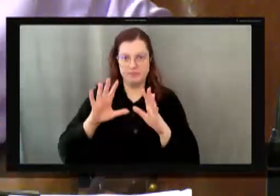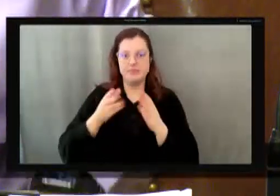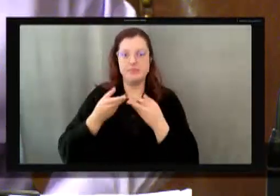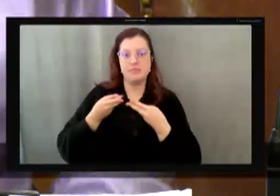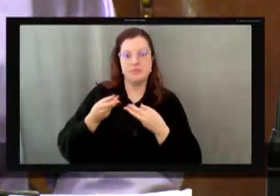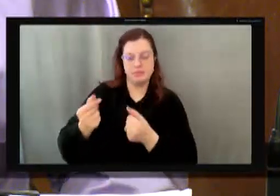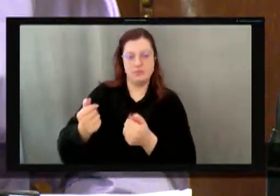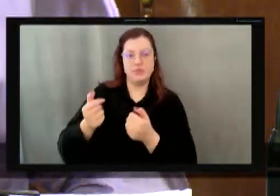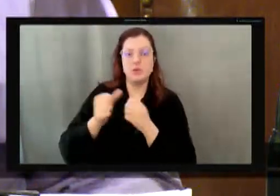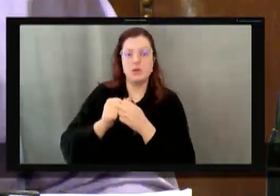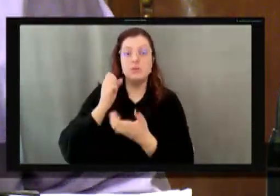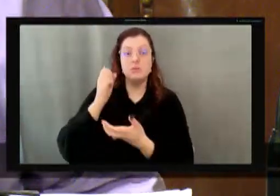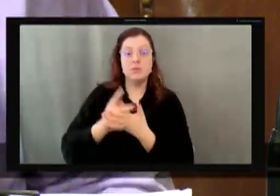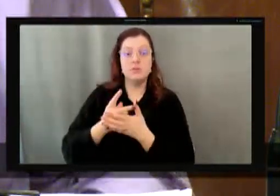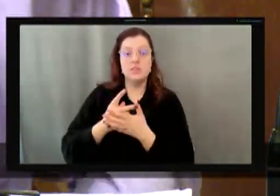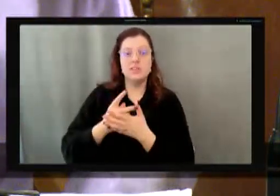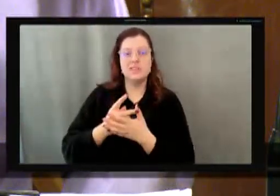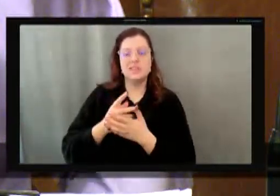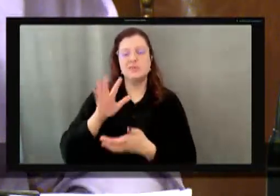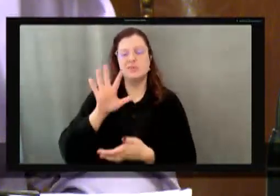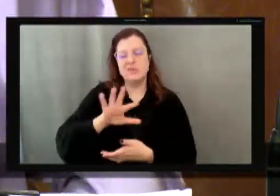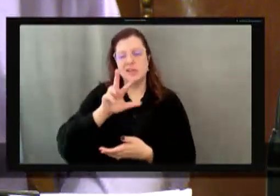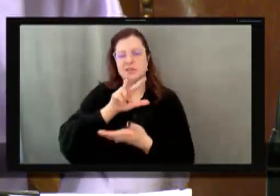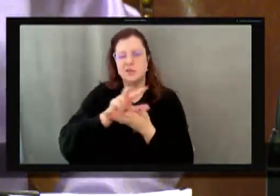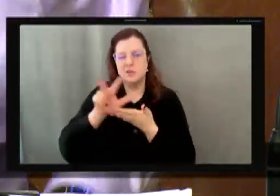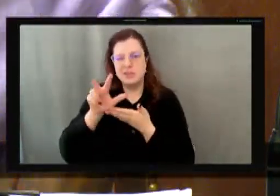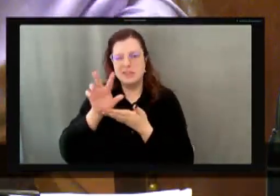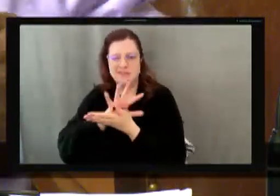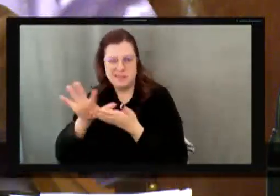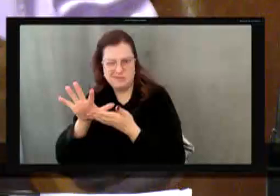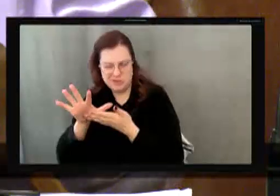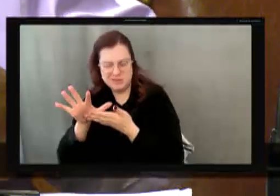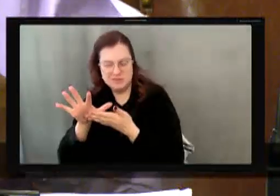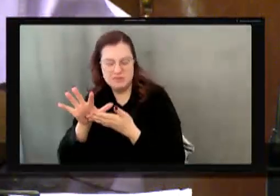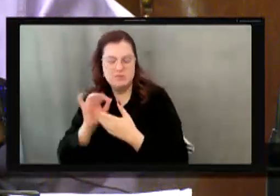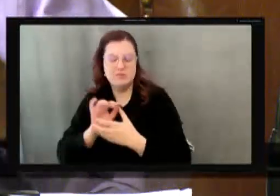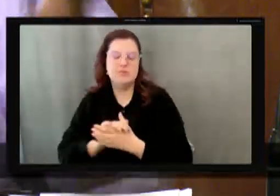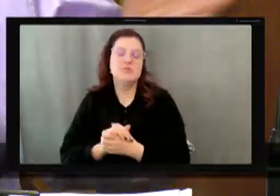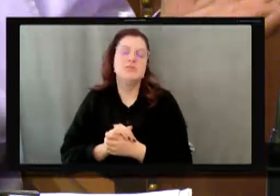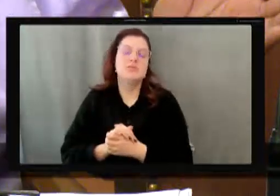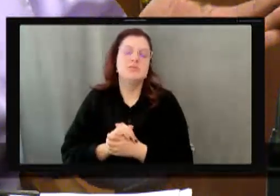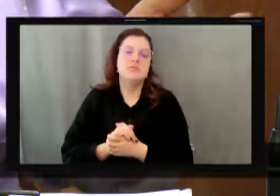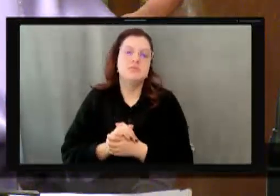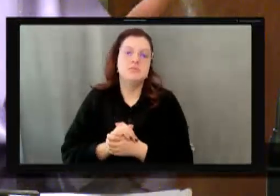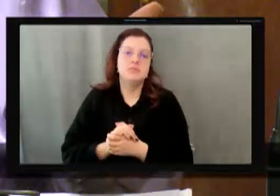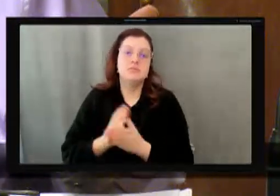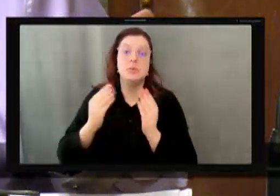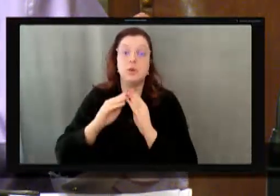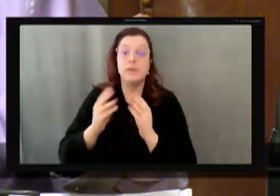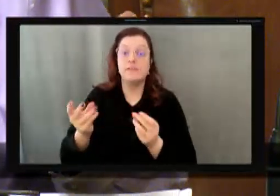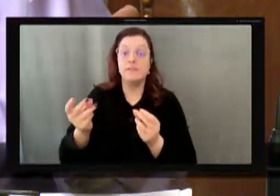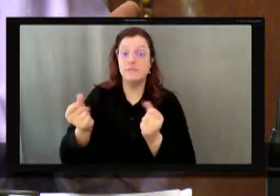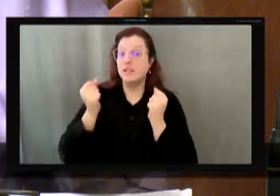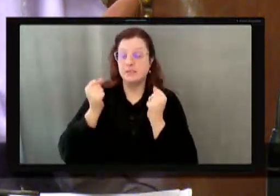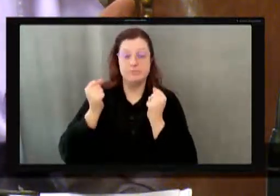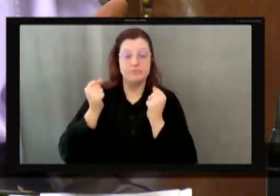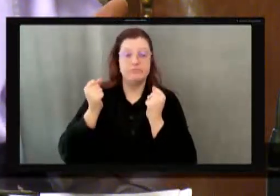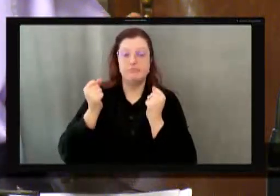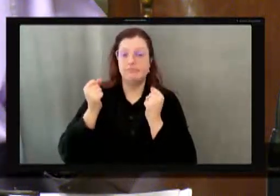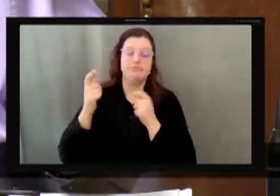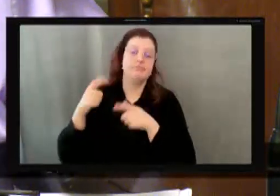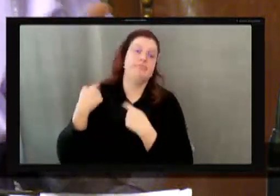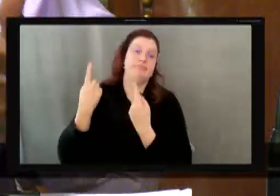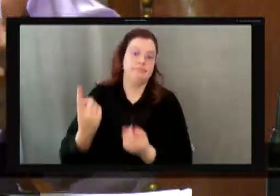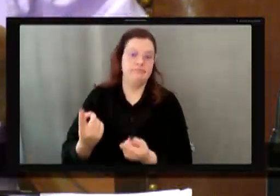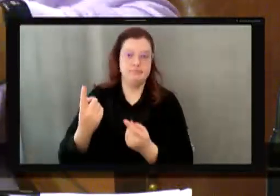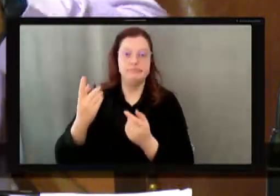is 3 to 5 weeks. That's been seemingly faster than we've ever been in the history of the City of Pittsburgh. Prior